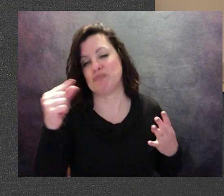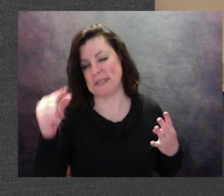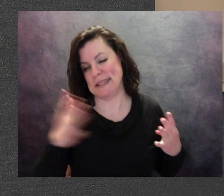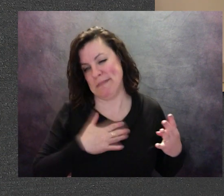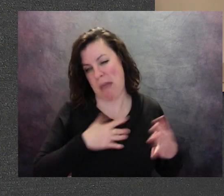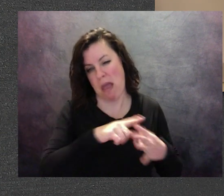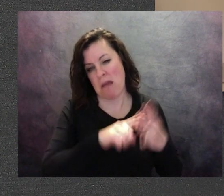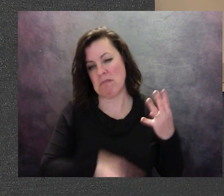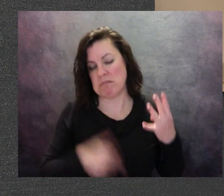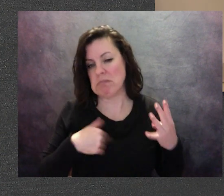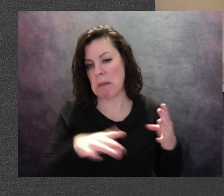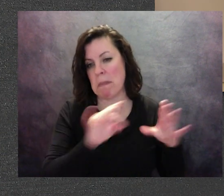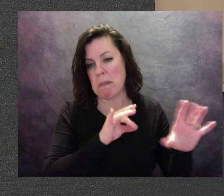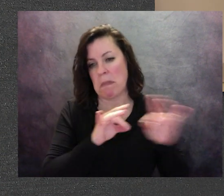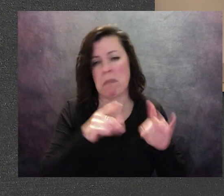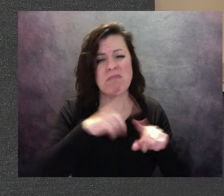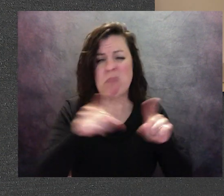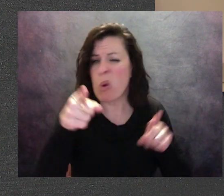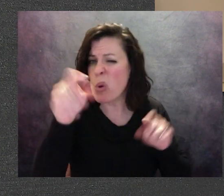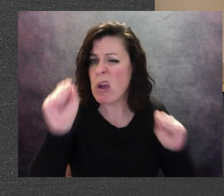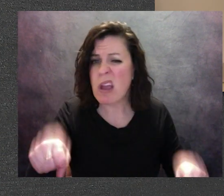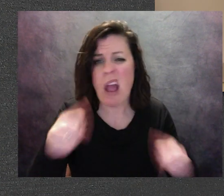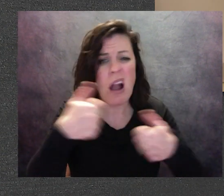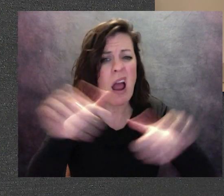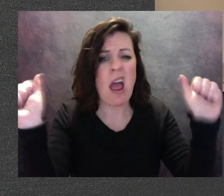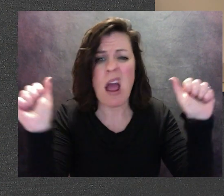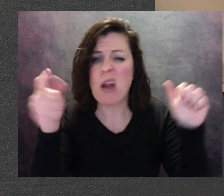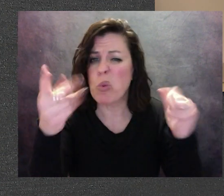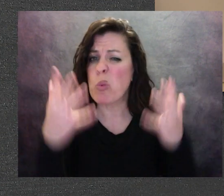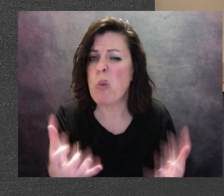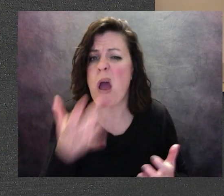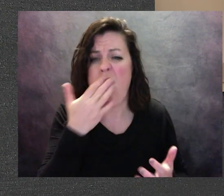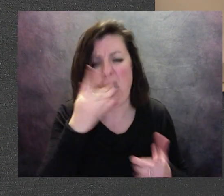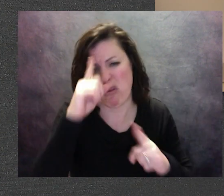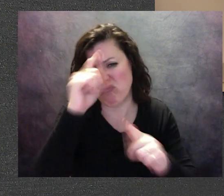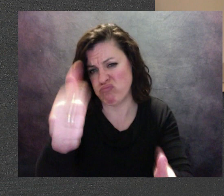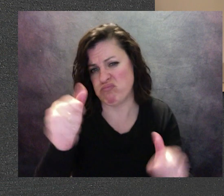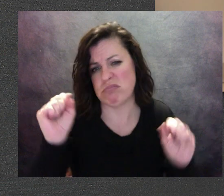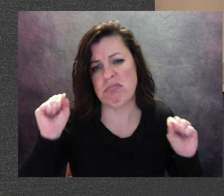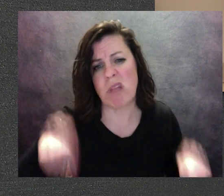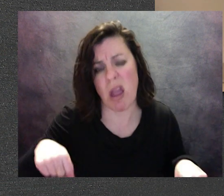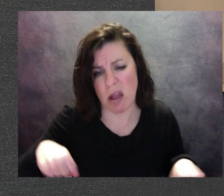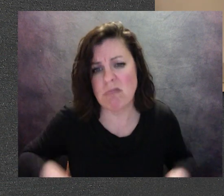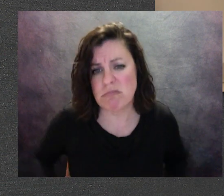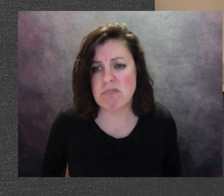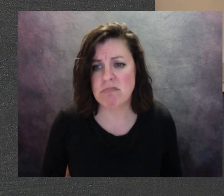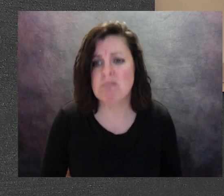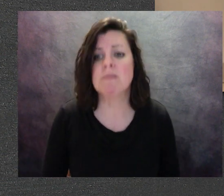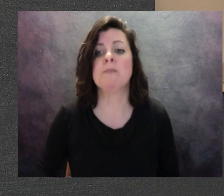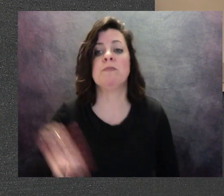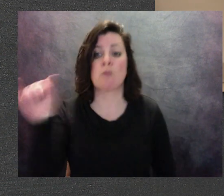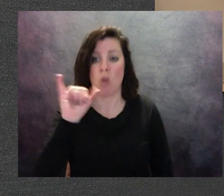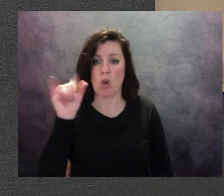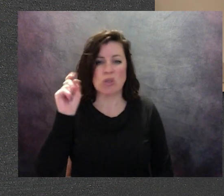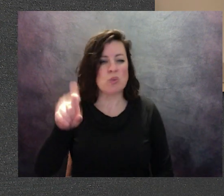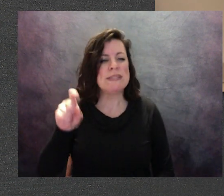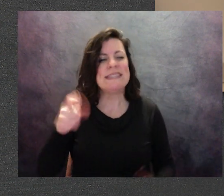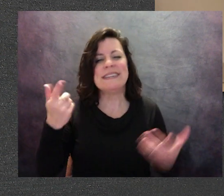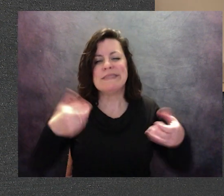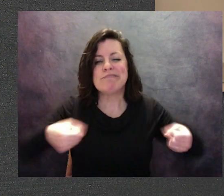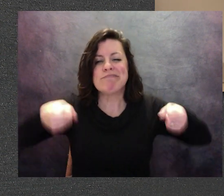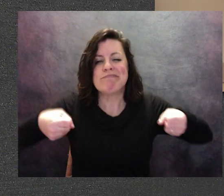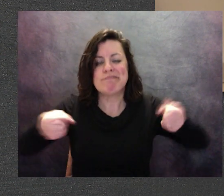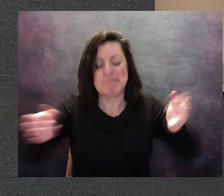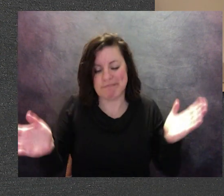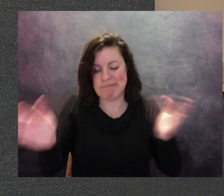and green. You can choose any colors you want. You also need something like this,